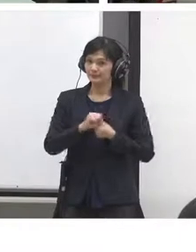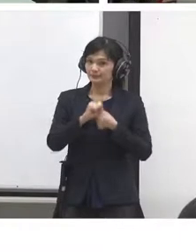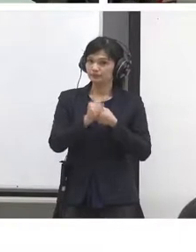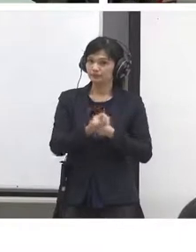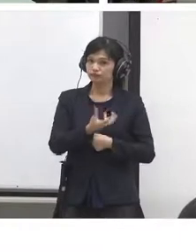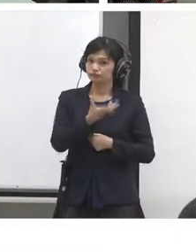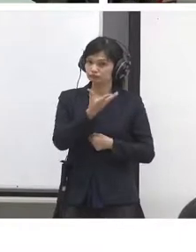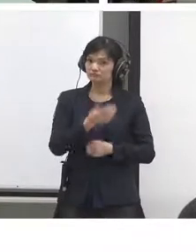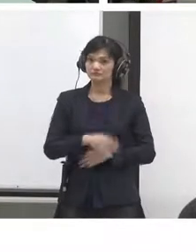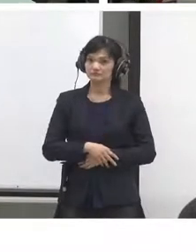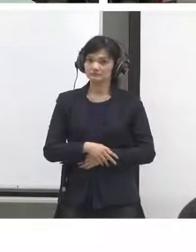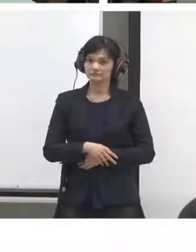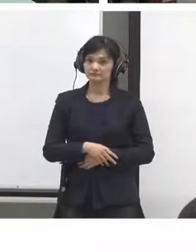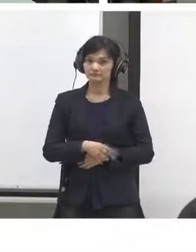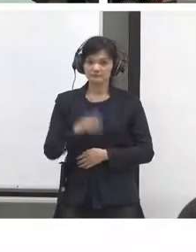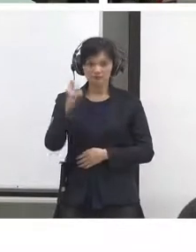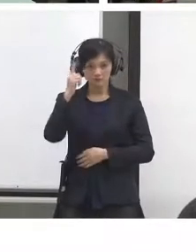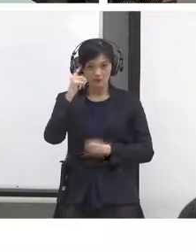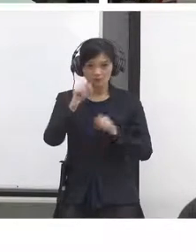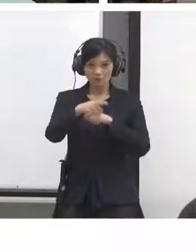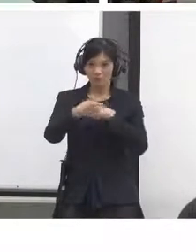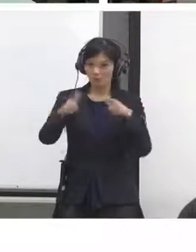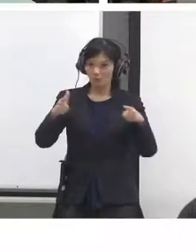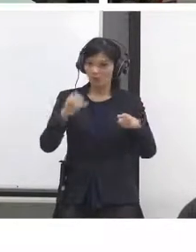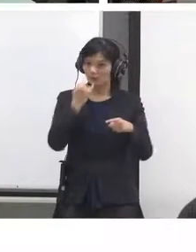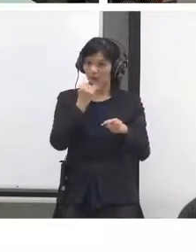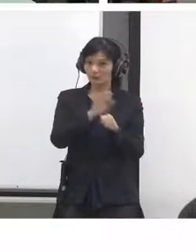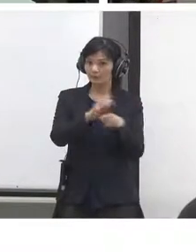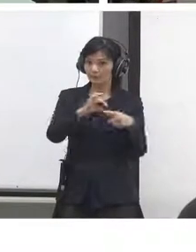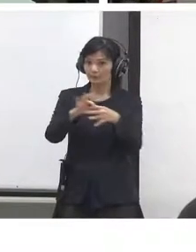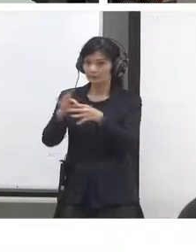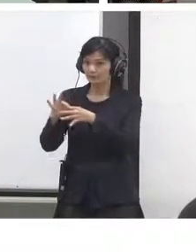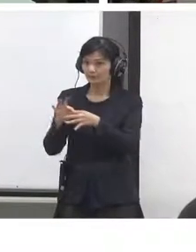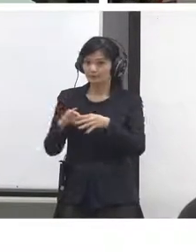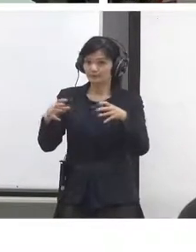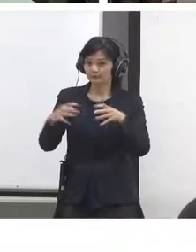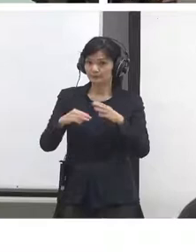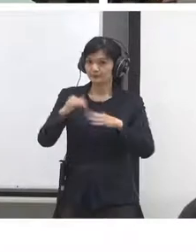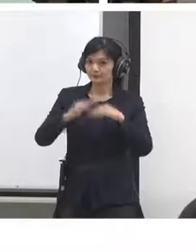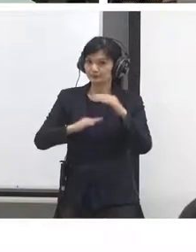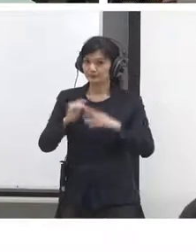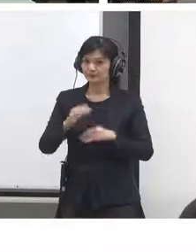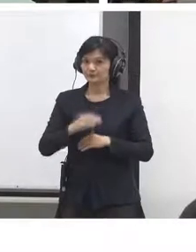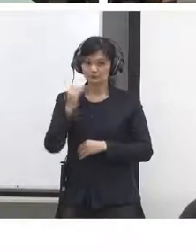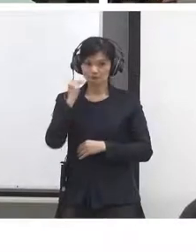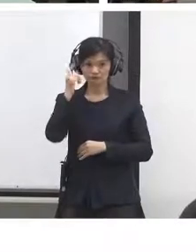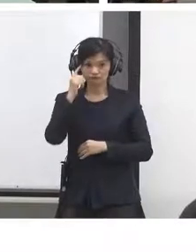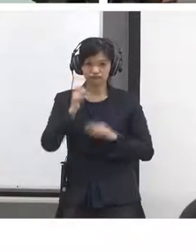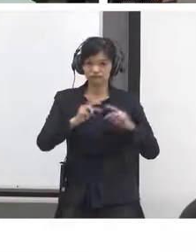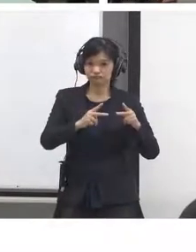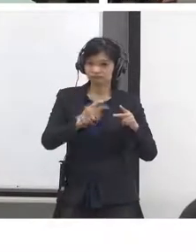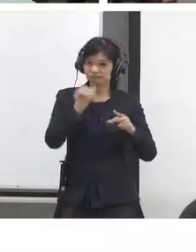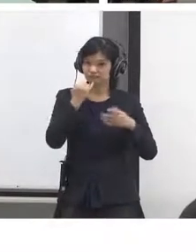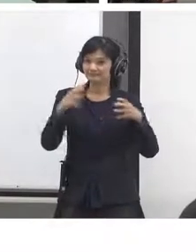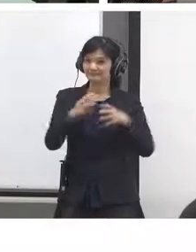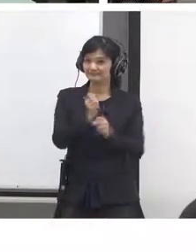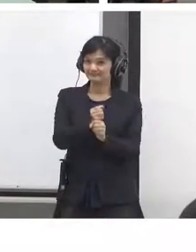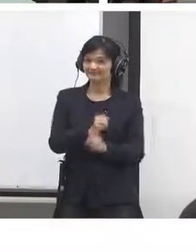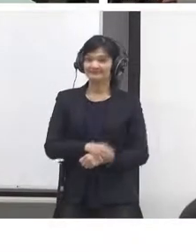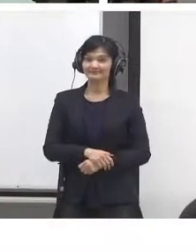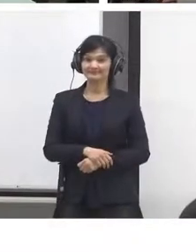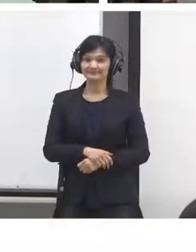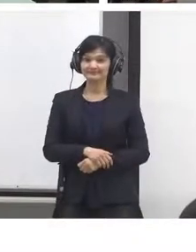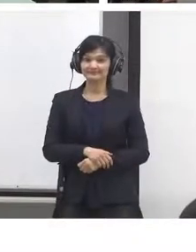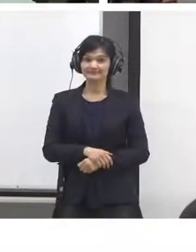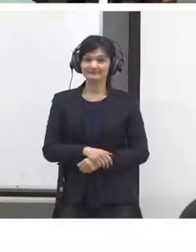to make both of side better, and also like GovZero also learn from COVID Japan a lot. Like this year, this is the first time we